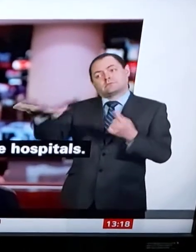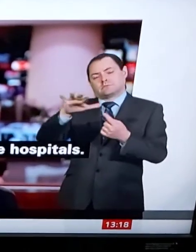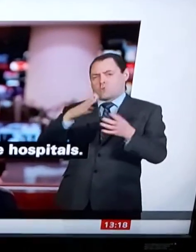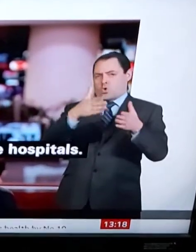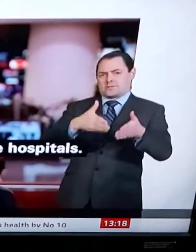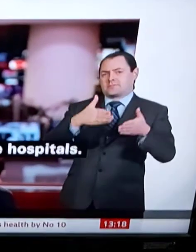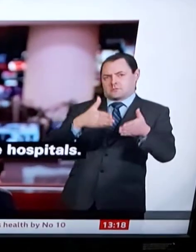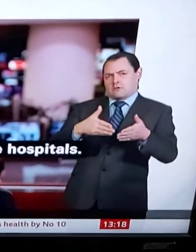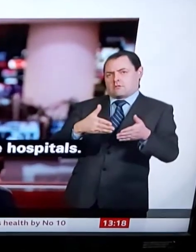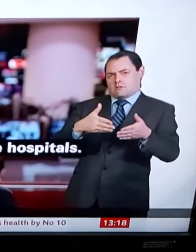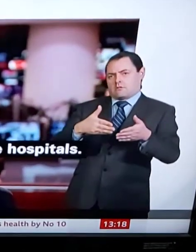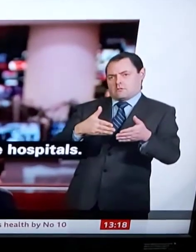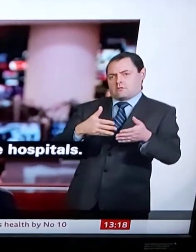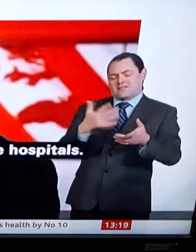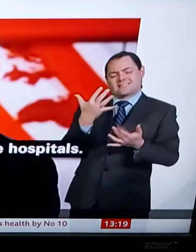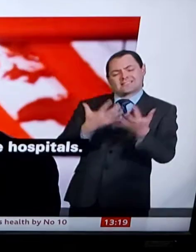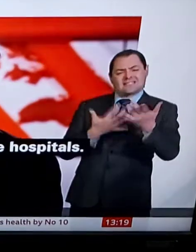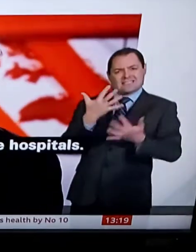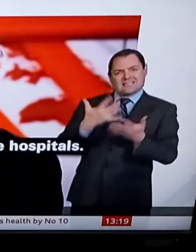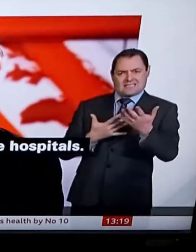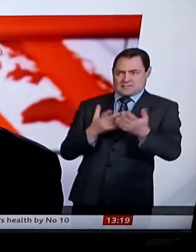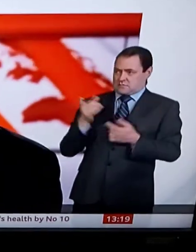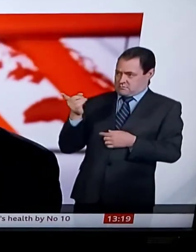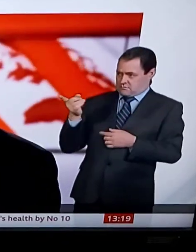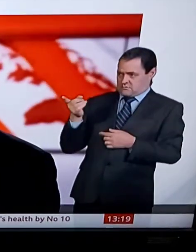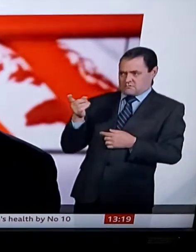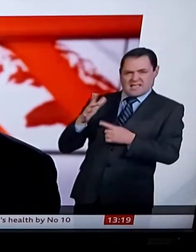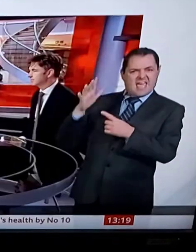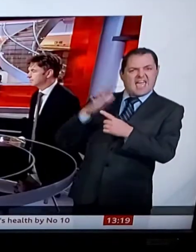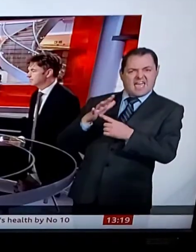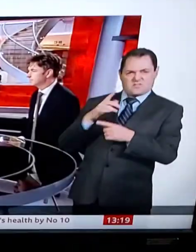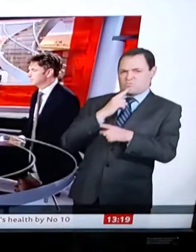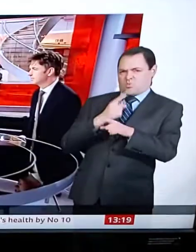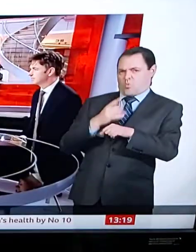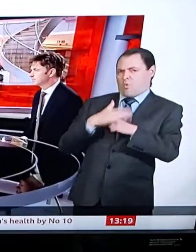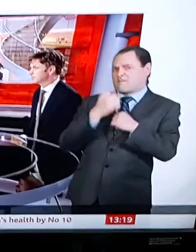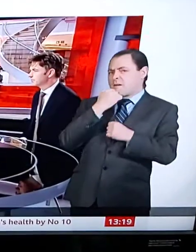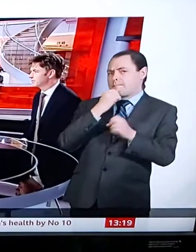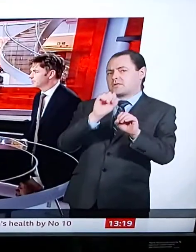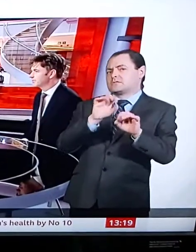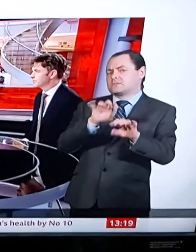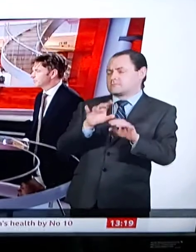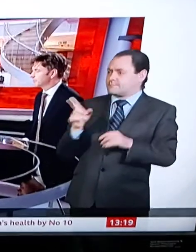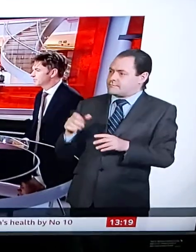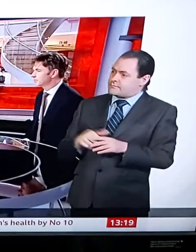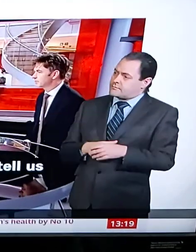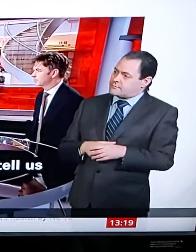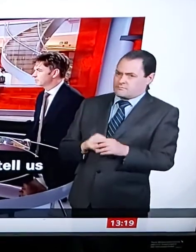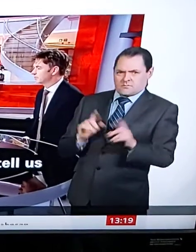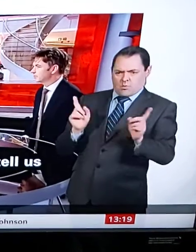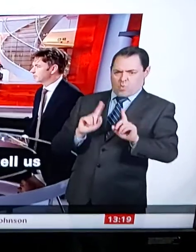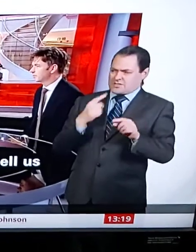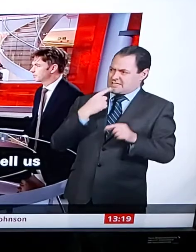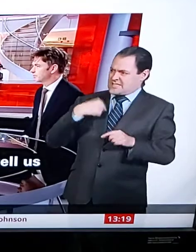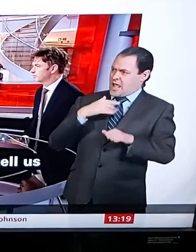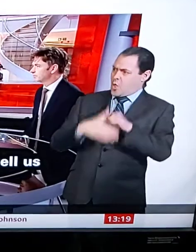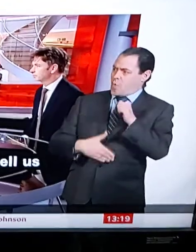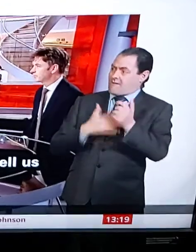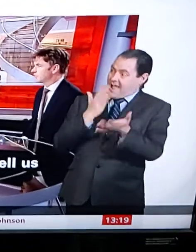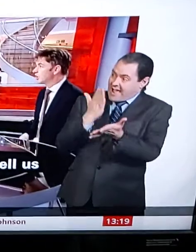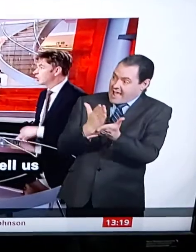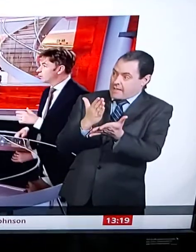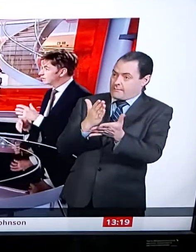hospitals. Our head of statistics, Robert Cuff, is here with me with the details. So, Robert, what do these figures tell us about the true size of the